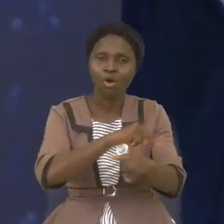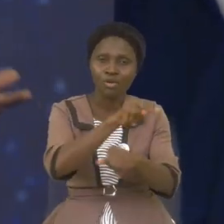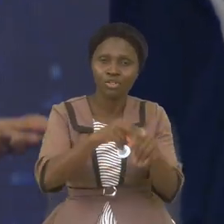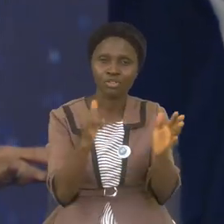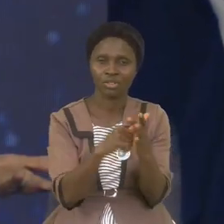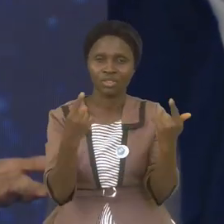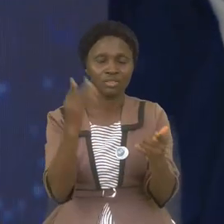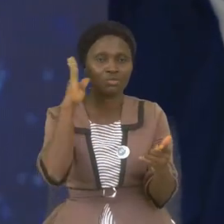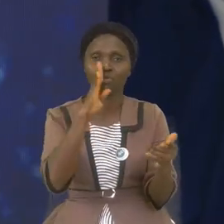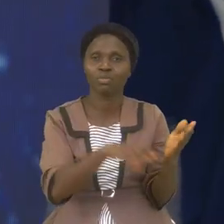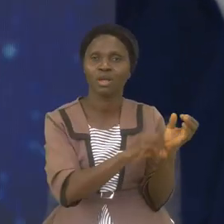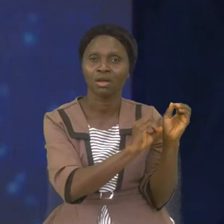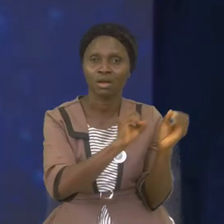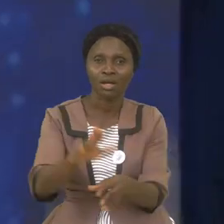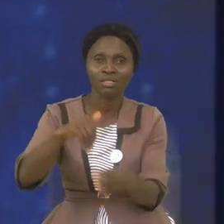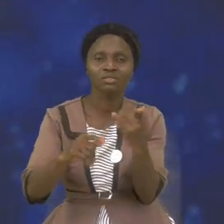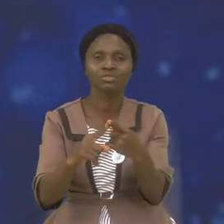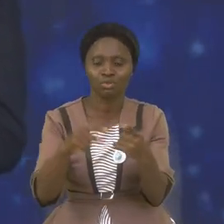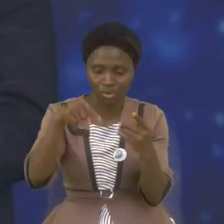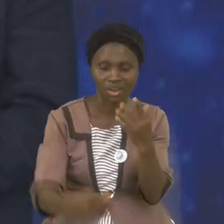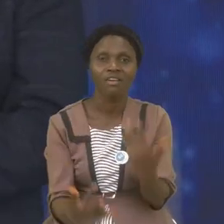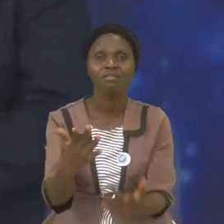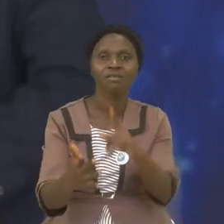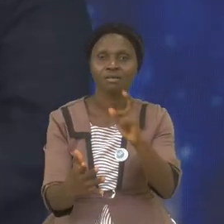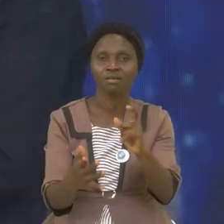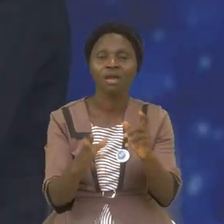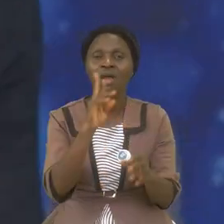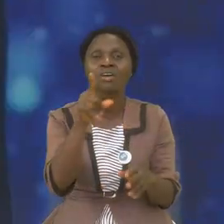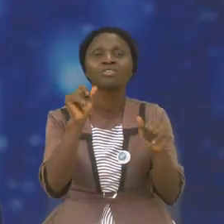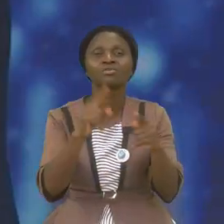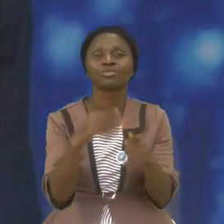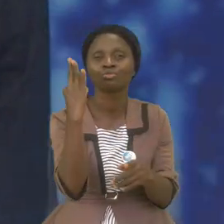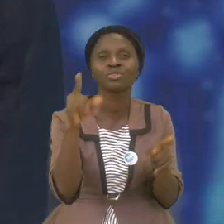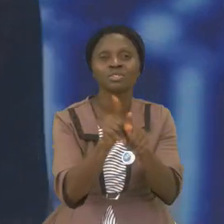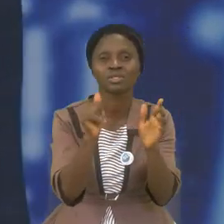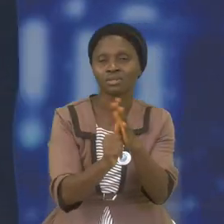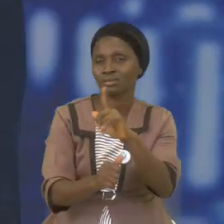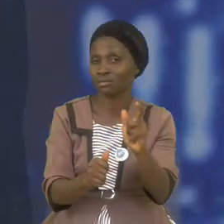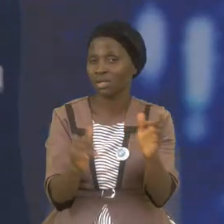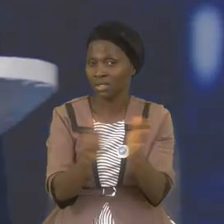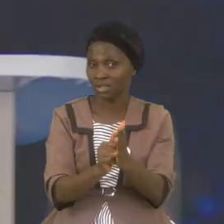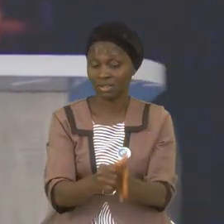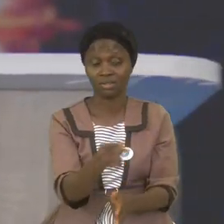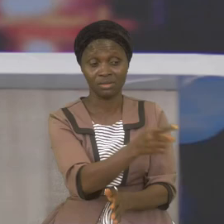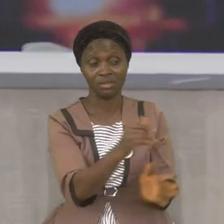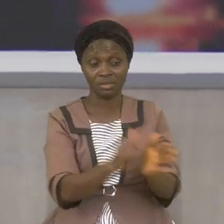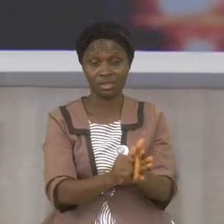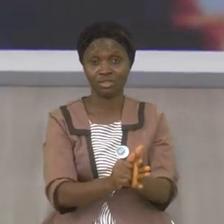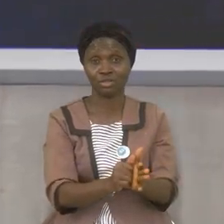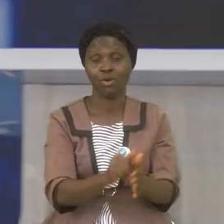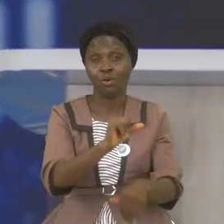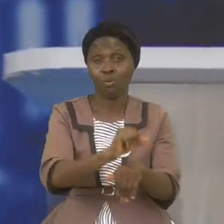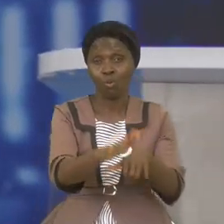ever? Are you able to say that? Are you able to say that they that walk in pride,